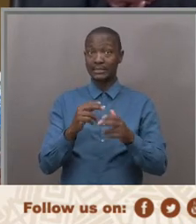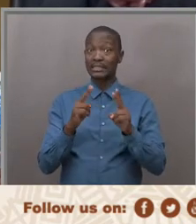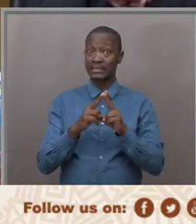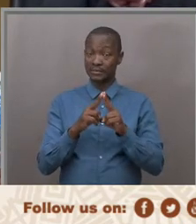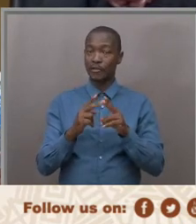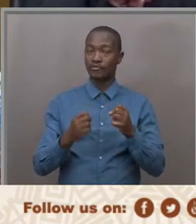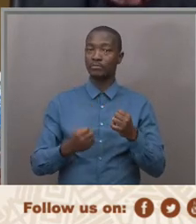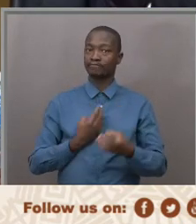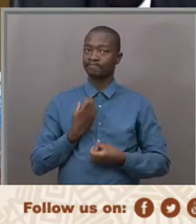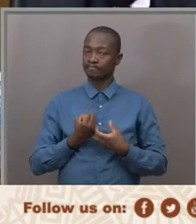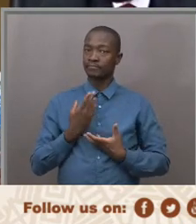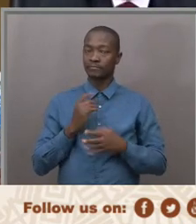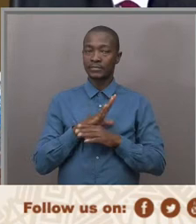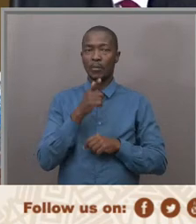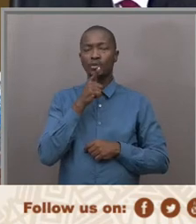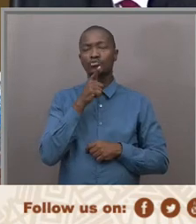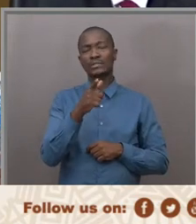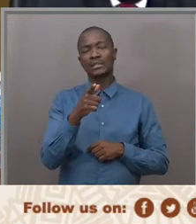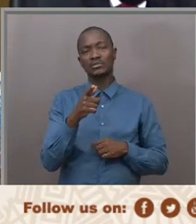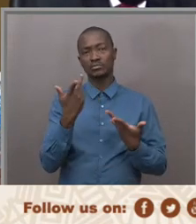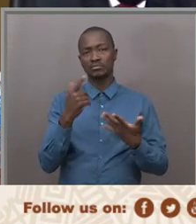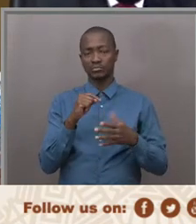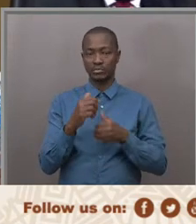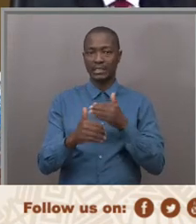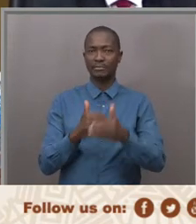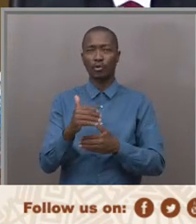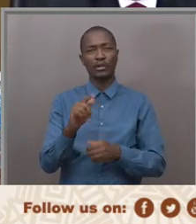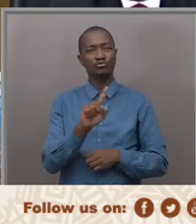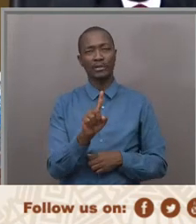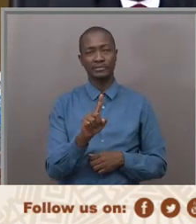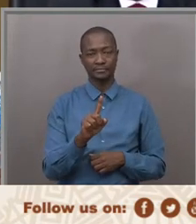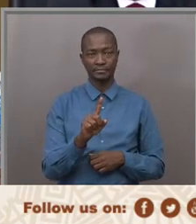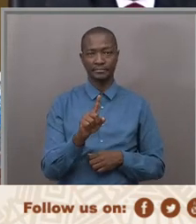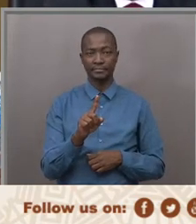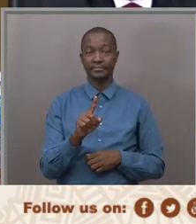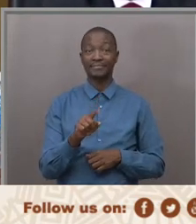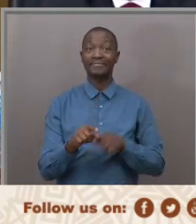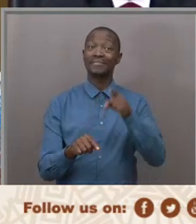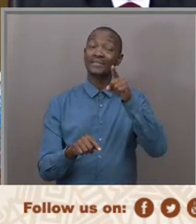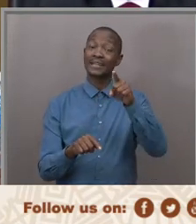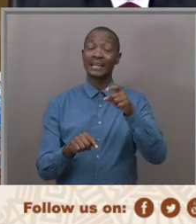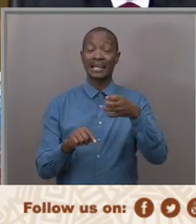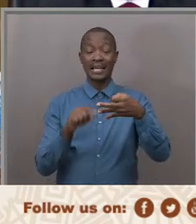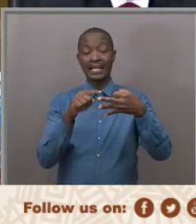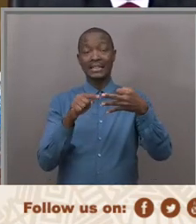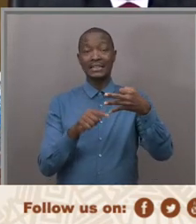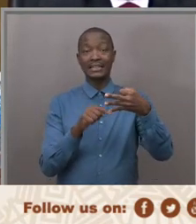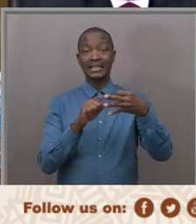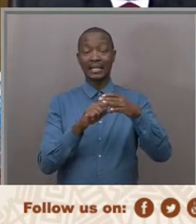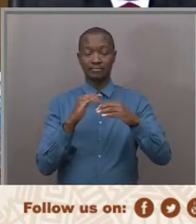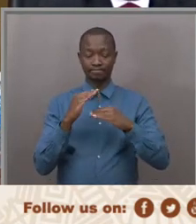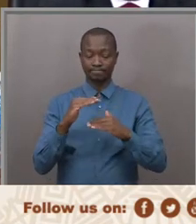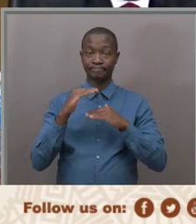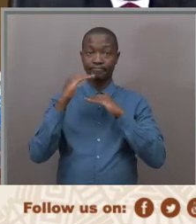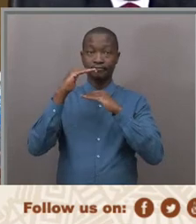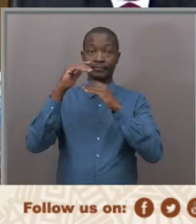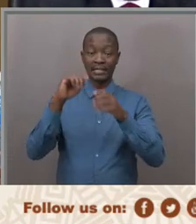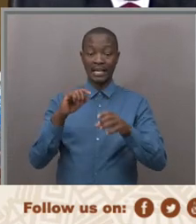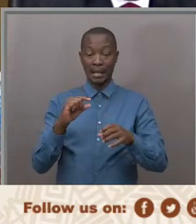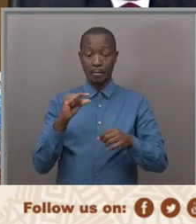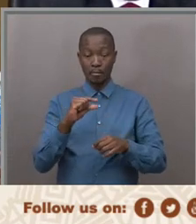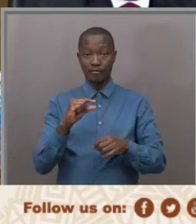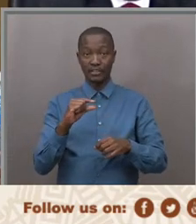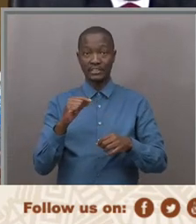inspiring. And I want to share with you that progress today. The three spheres of government, the Gauteng Provincial